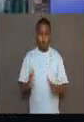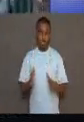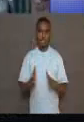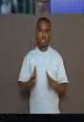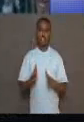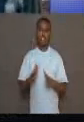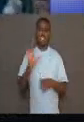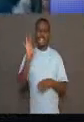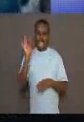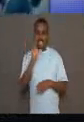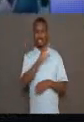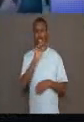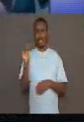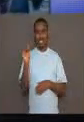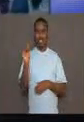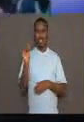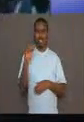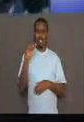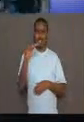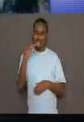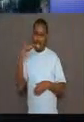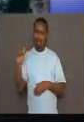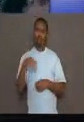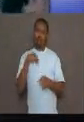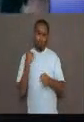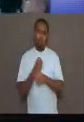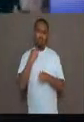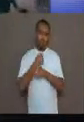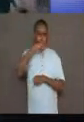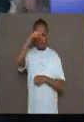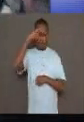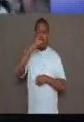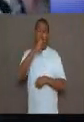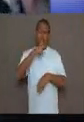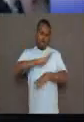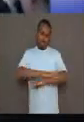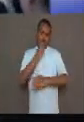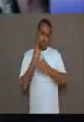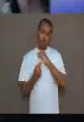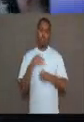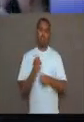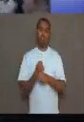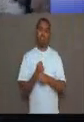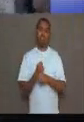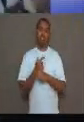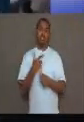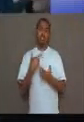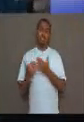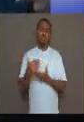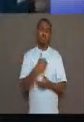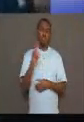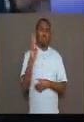an 8.5-hour day with a break for lunch. They earn